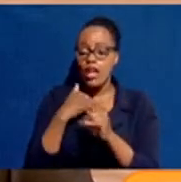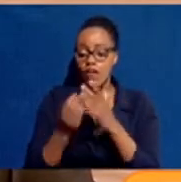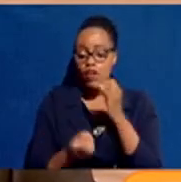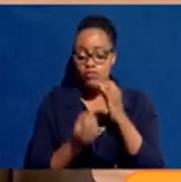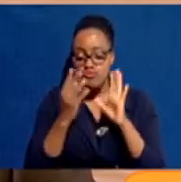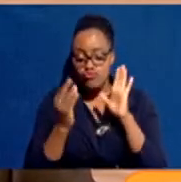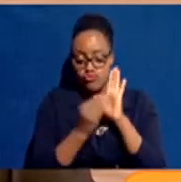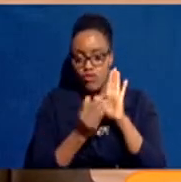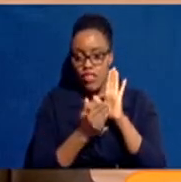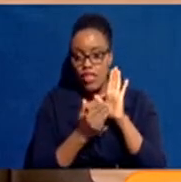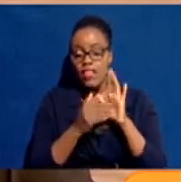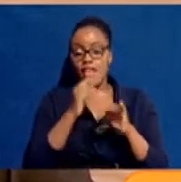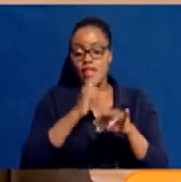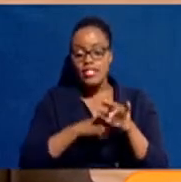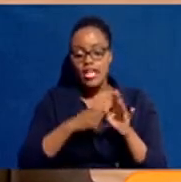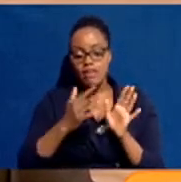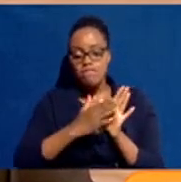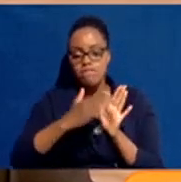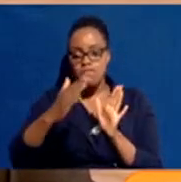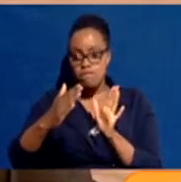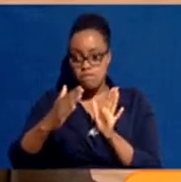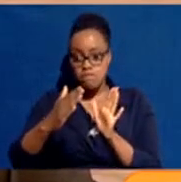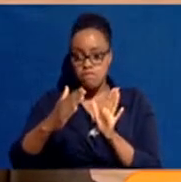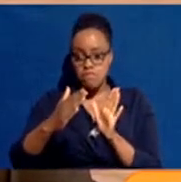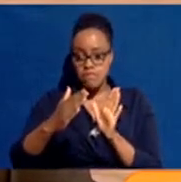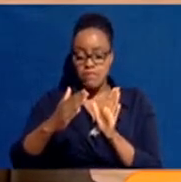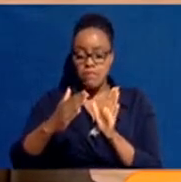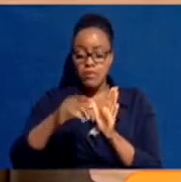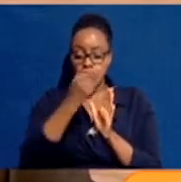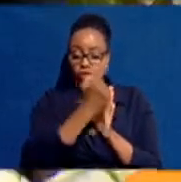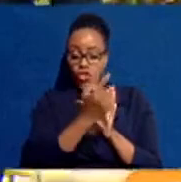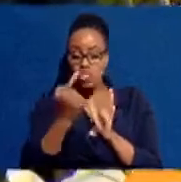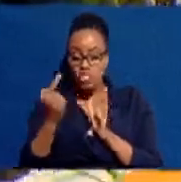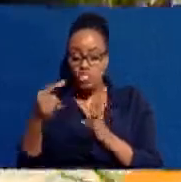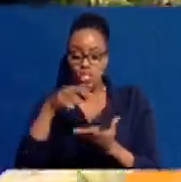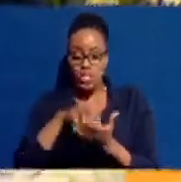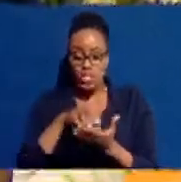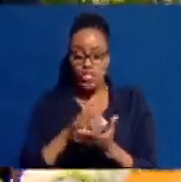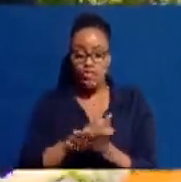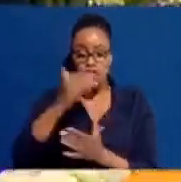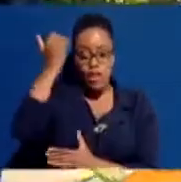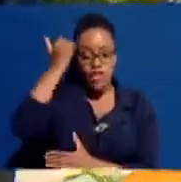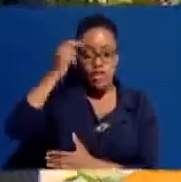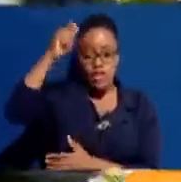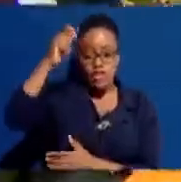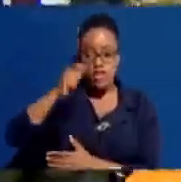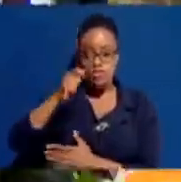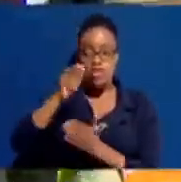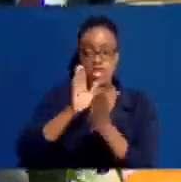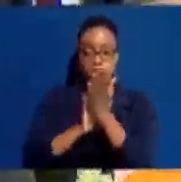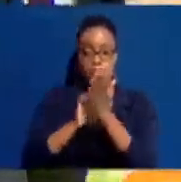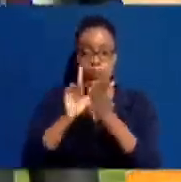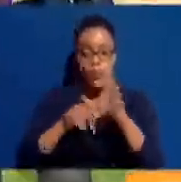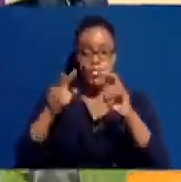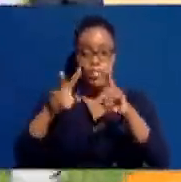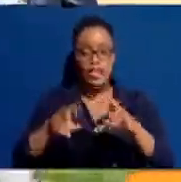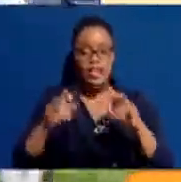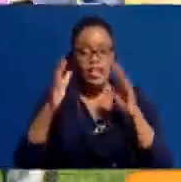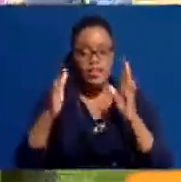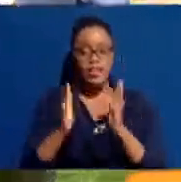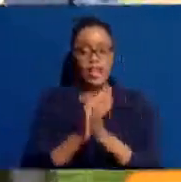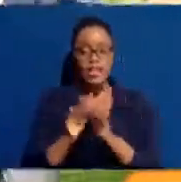the timelines of each case. The magistrate further recommended that investigators